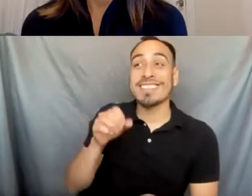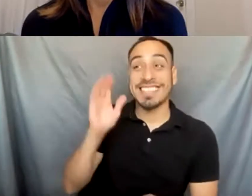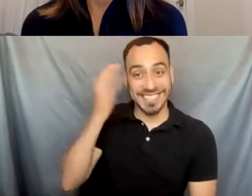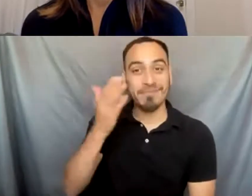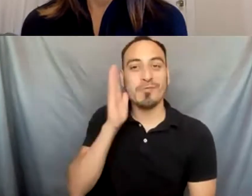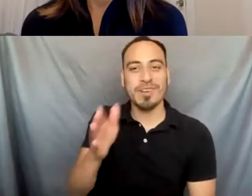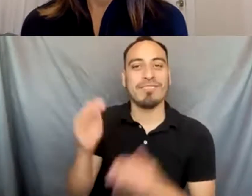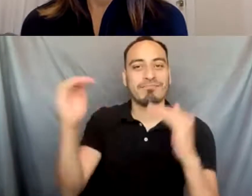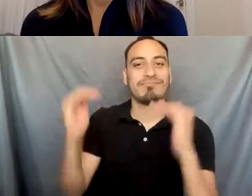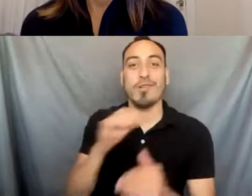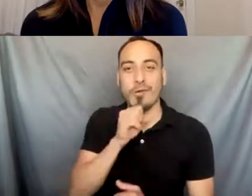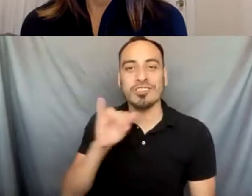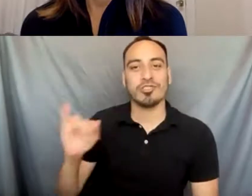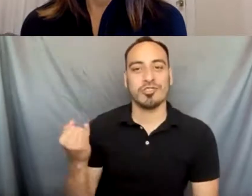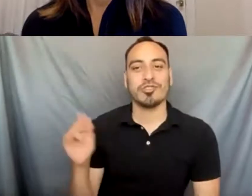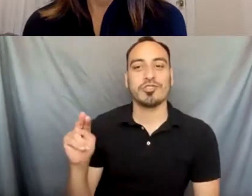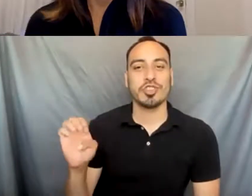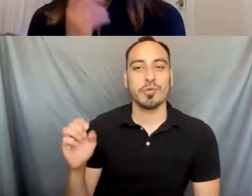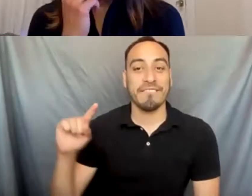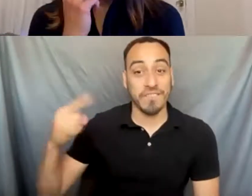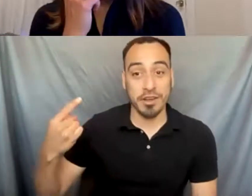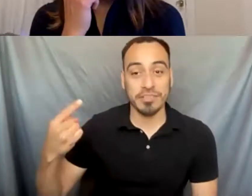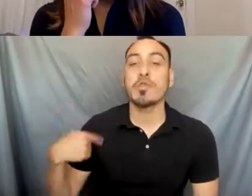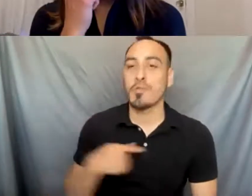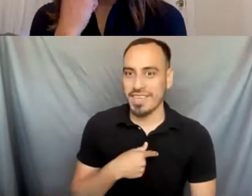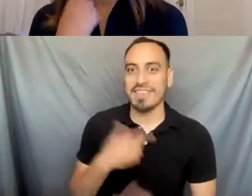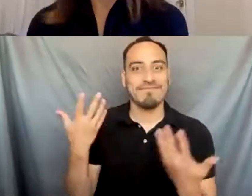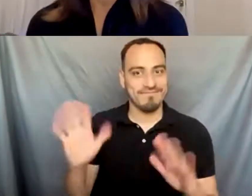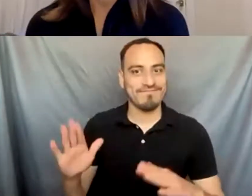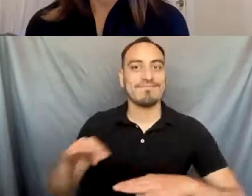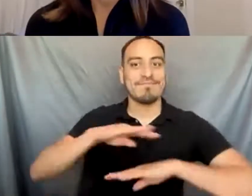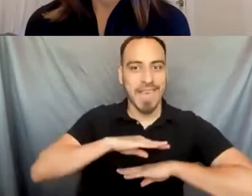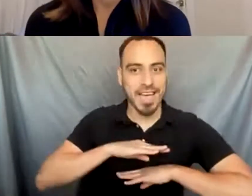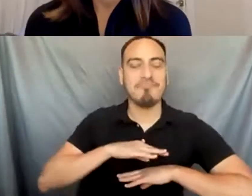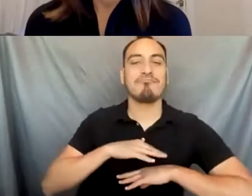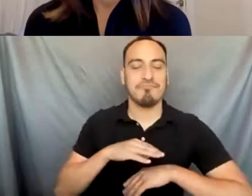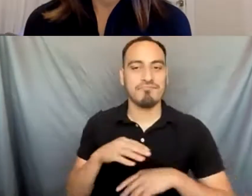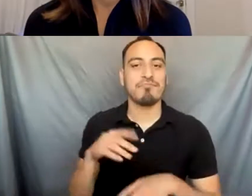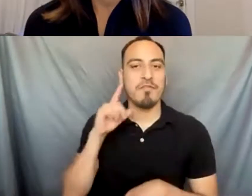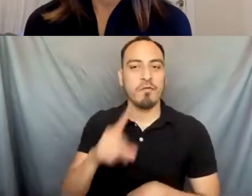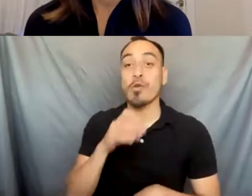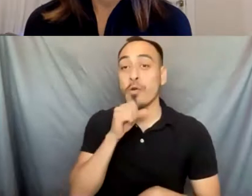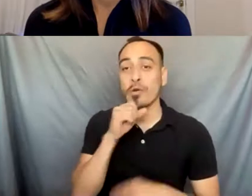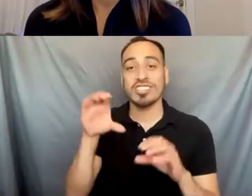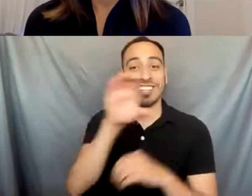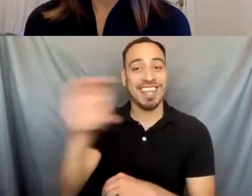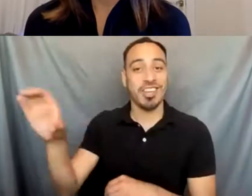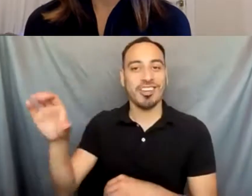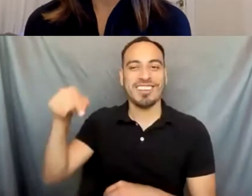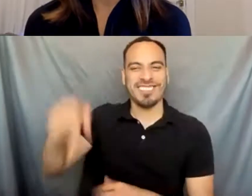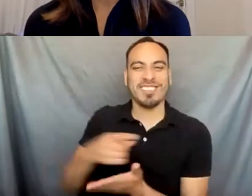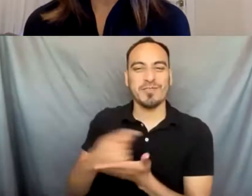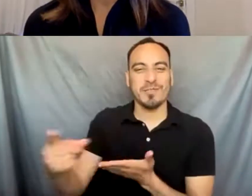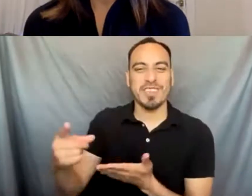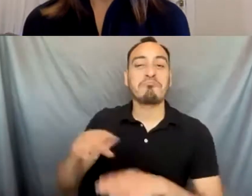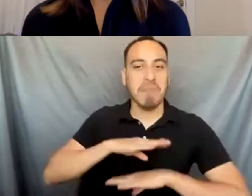1st. Nothing is for sure, but we did meet the criteria for the orange tier this week. And the state